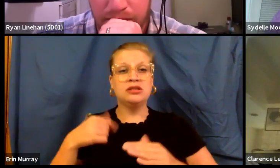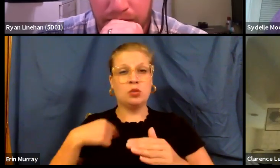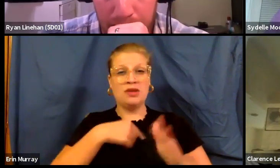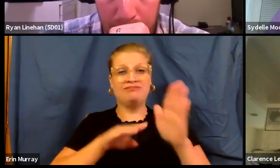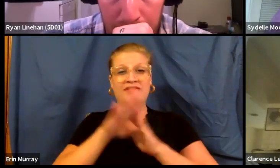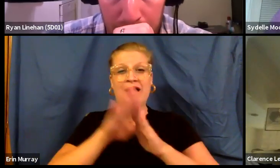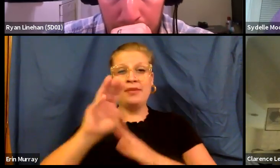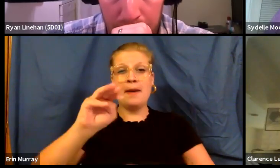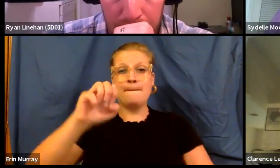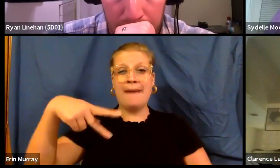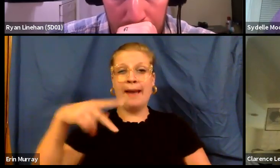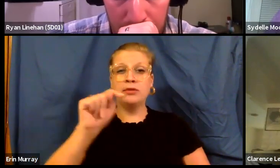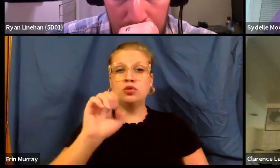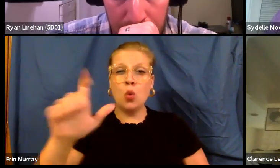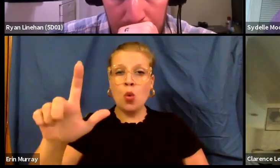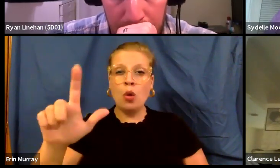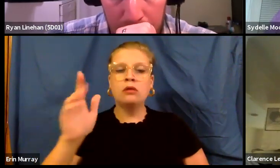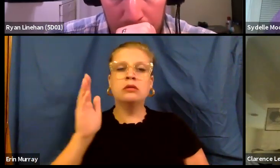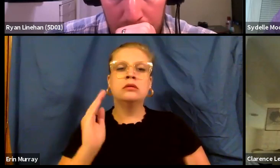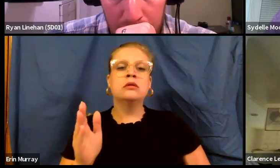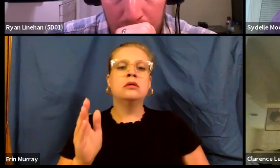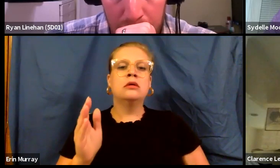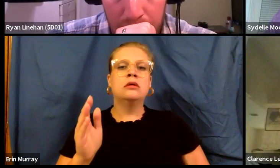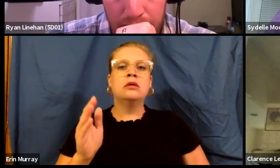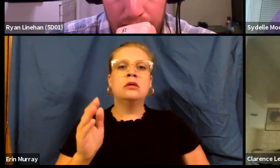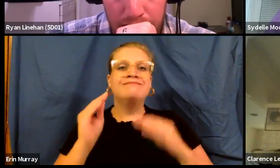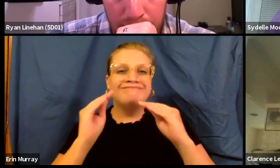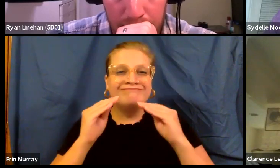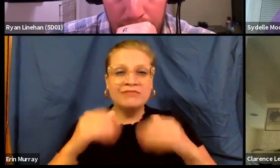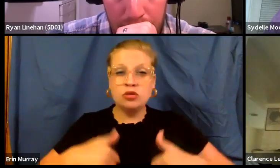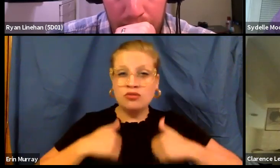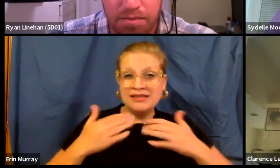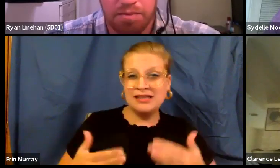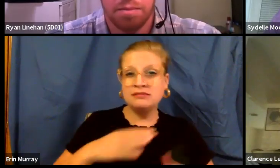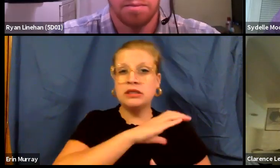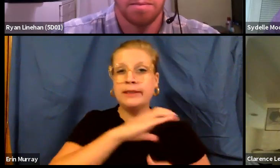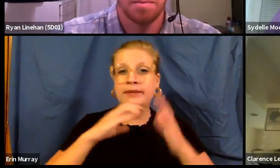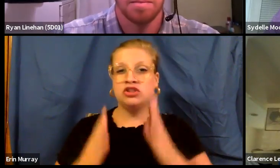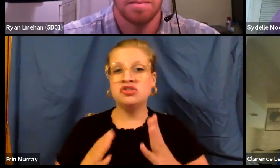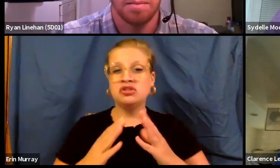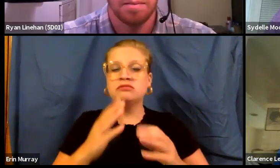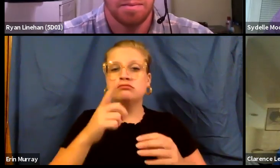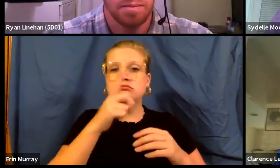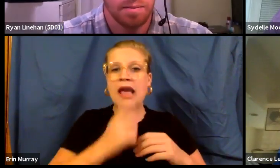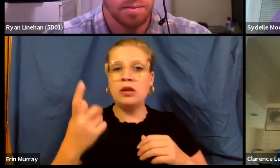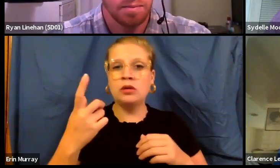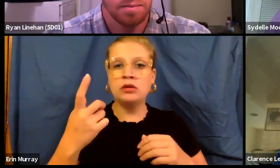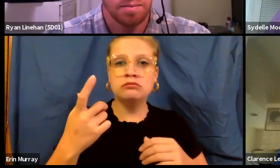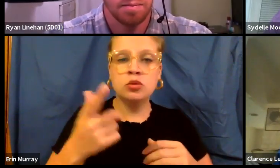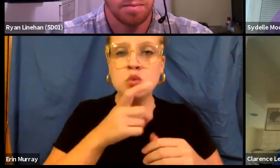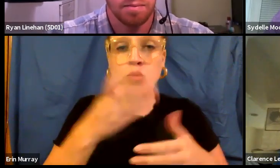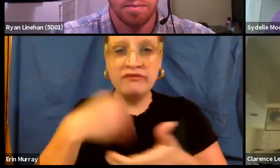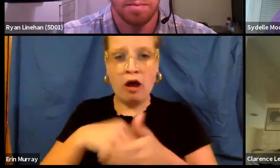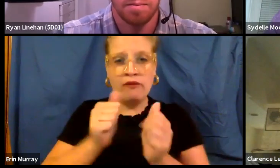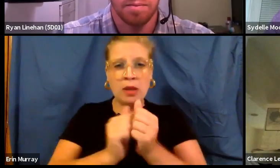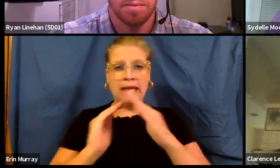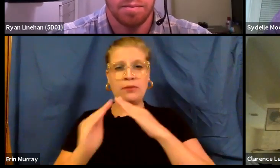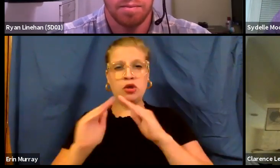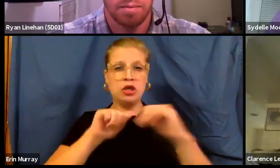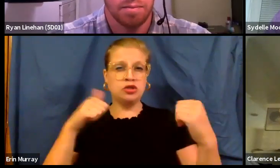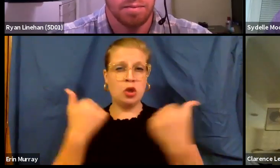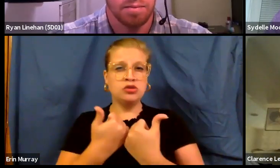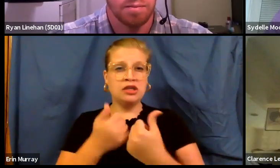much teach it to, as I said, residents, ANC commissioners, anybody that's involved with community associations, so